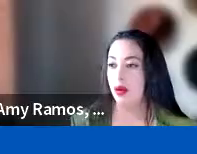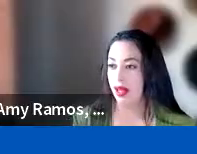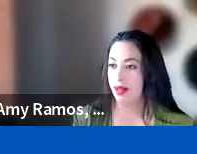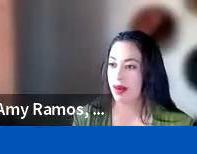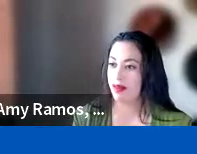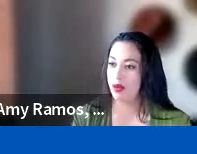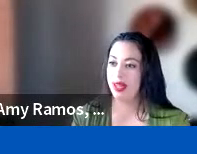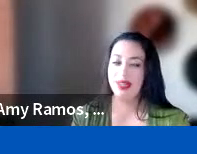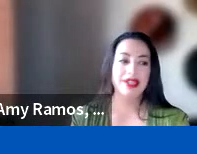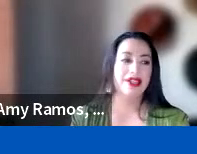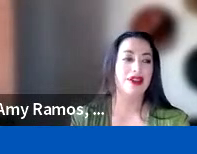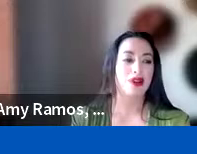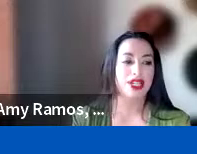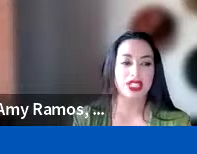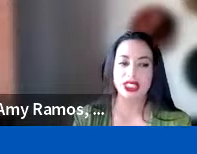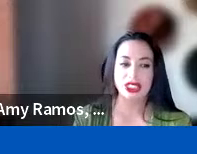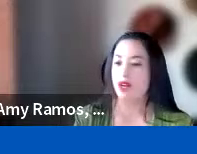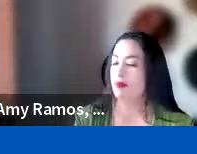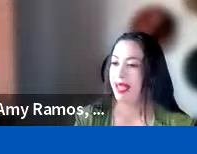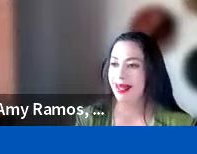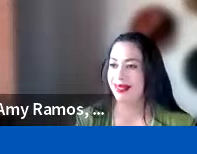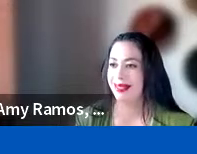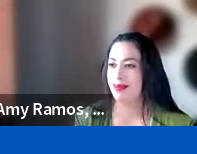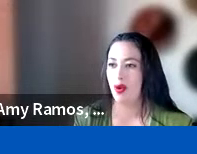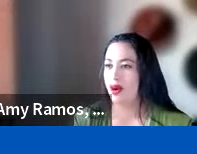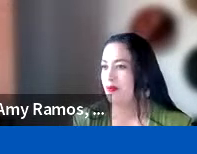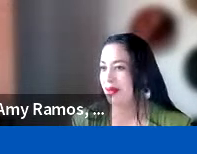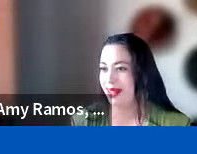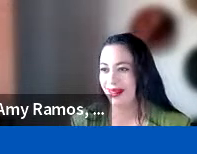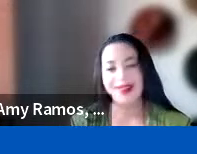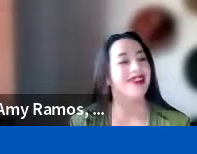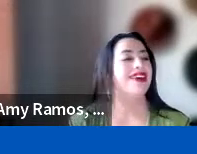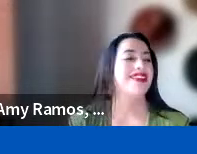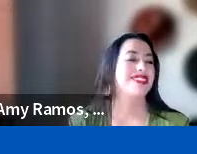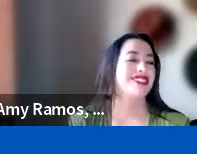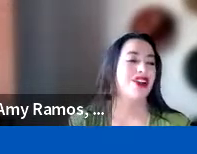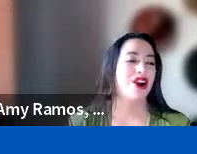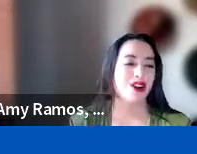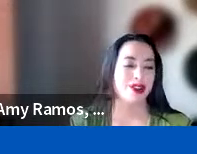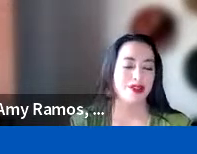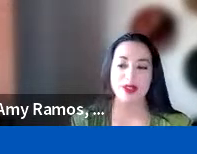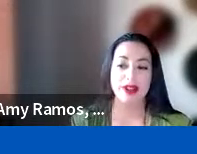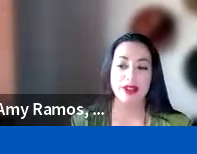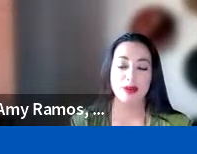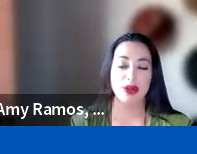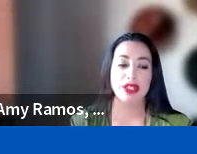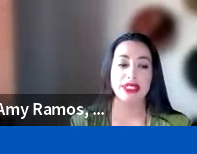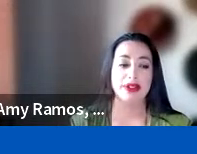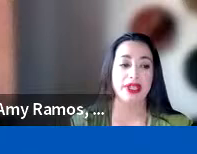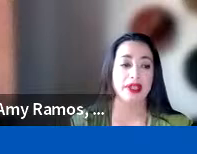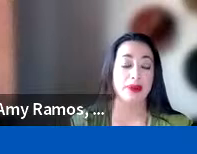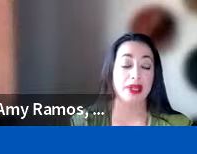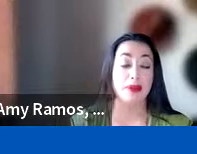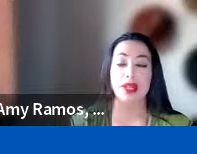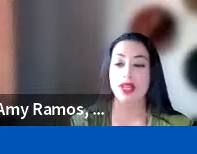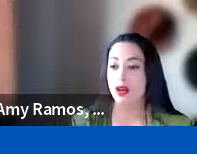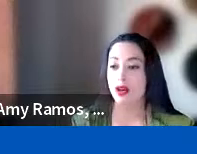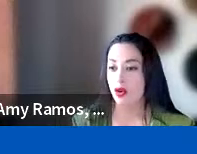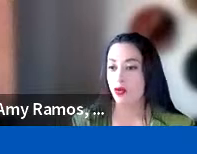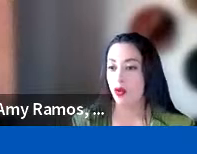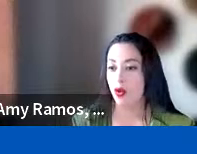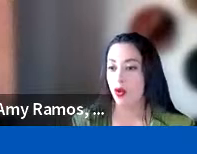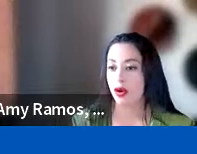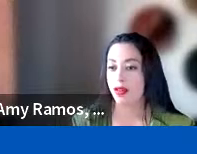Right, well, welcome everyone. Congratulations on making it to this important meeting. This is our 55th Community Steering Committee